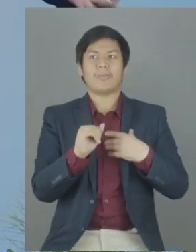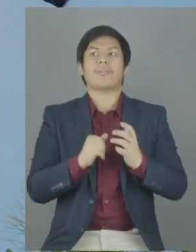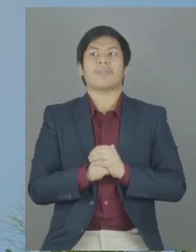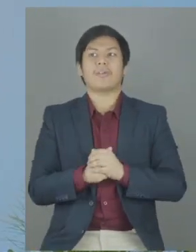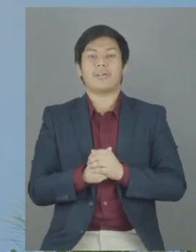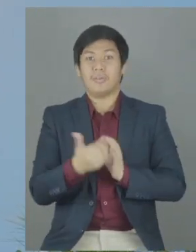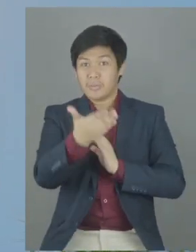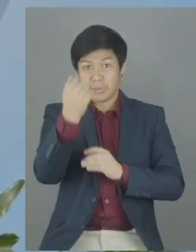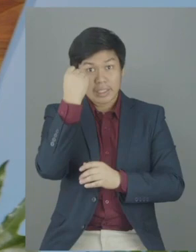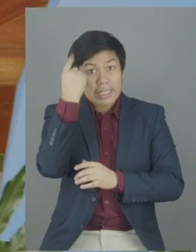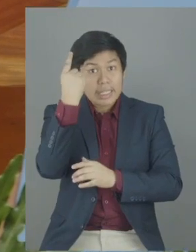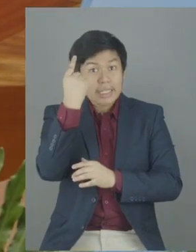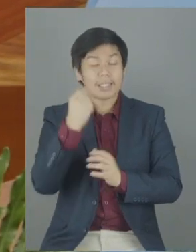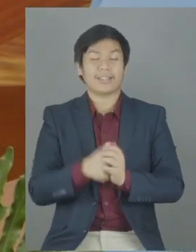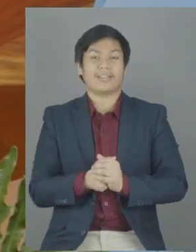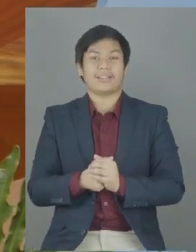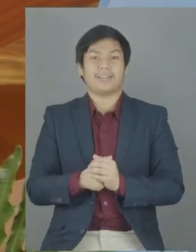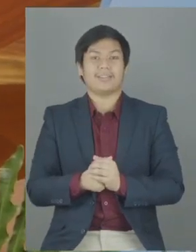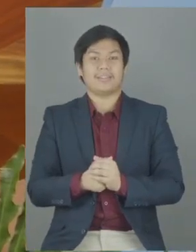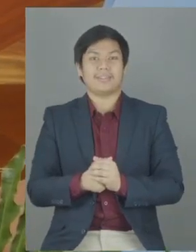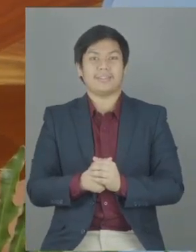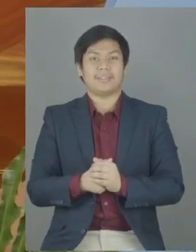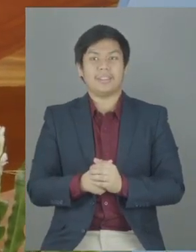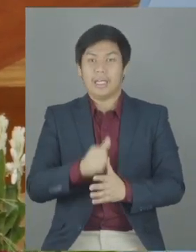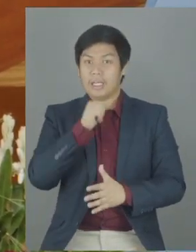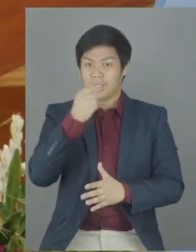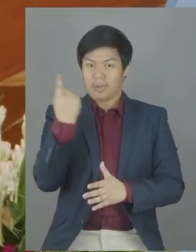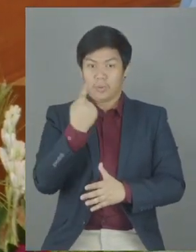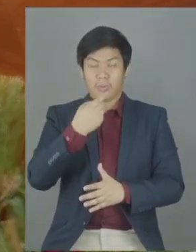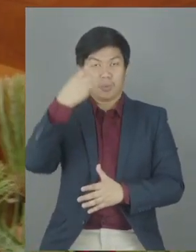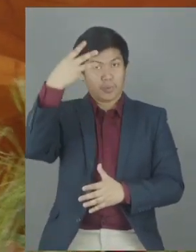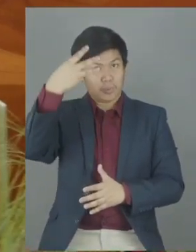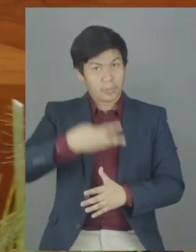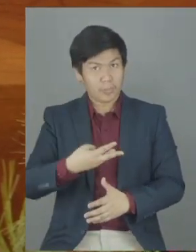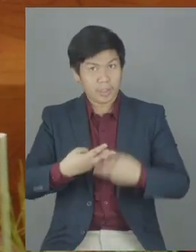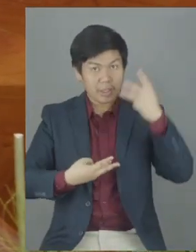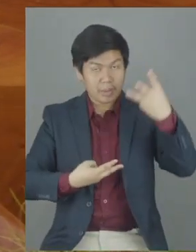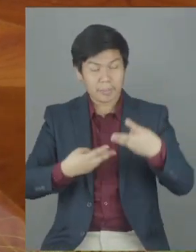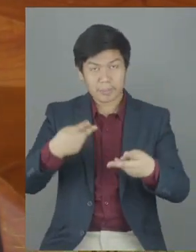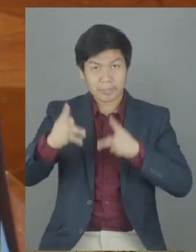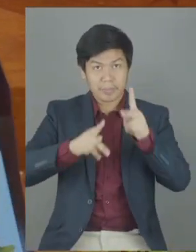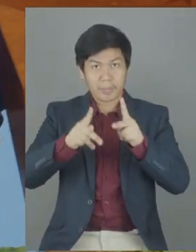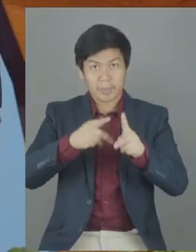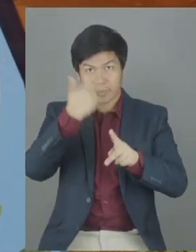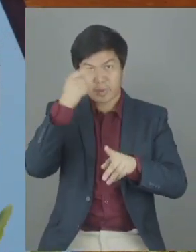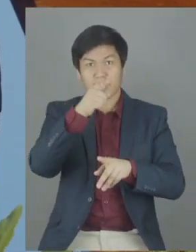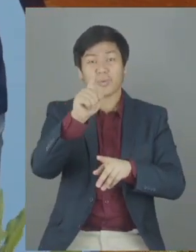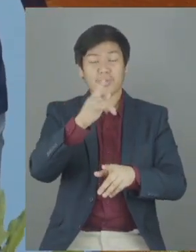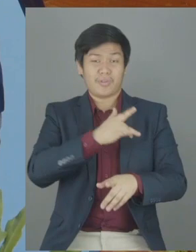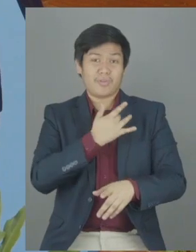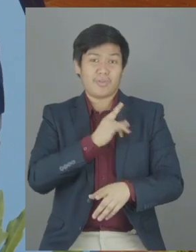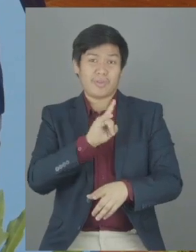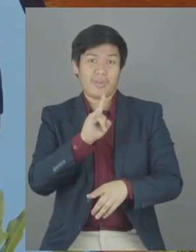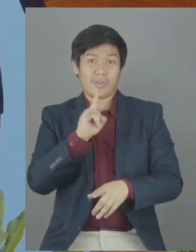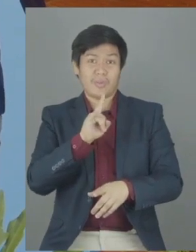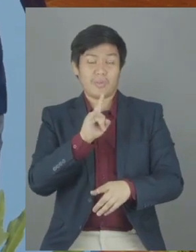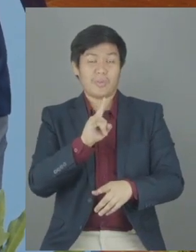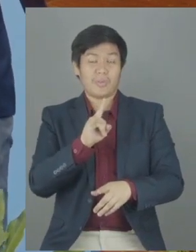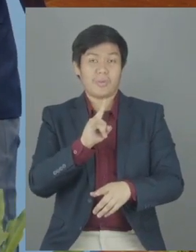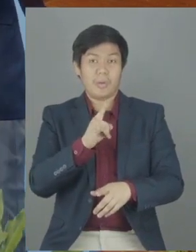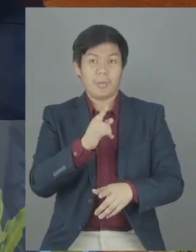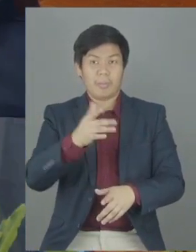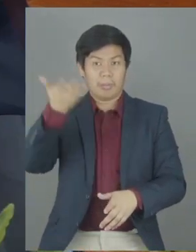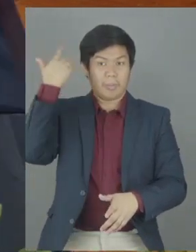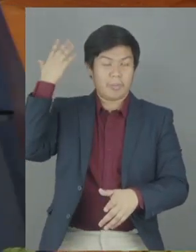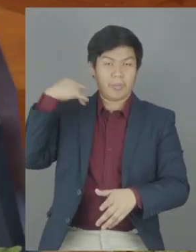Did you see that? You're not just welcoming people because you know what it feels like when you were